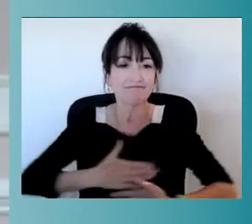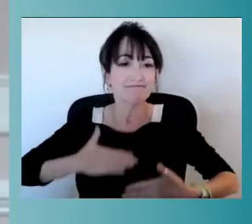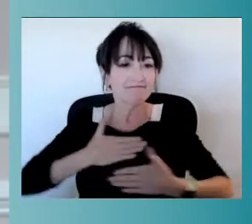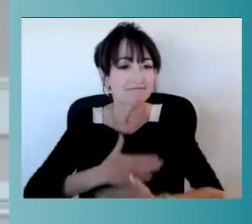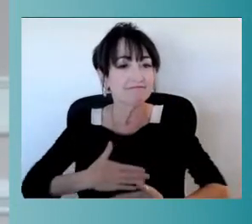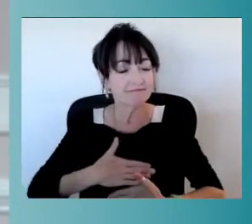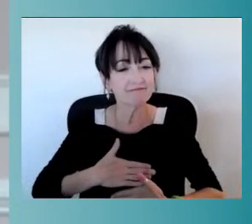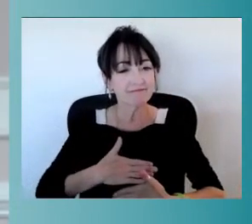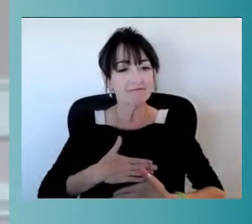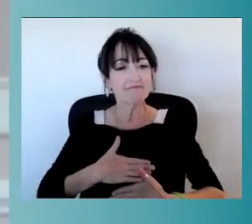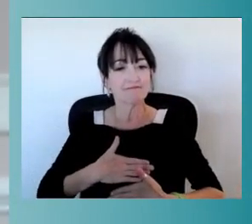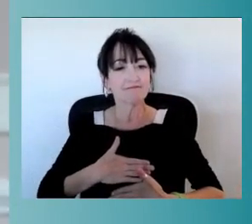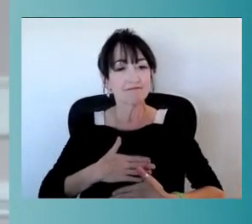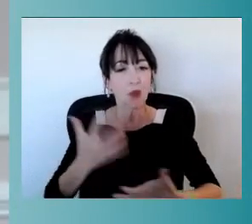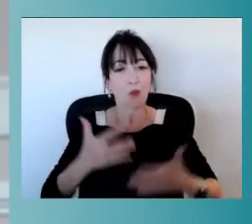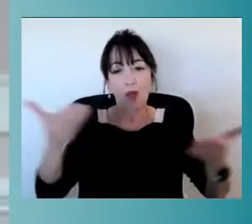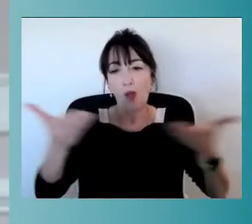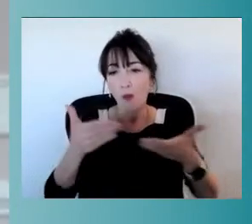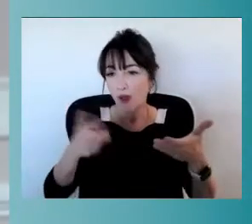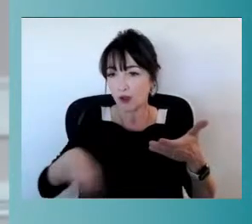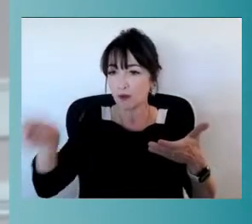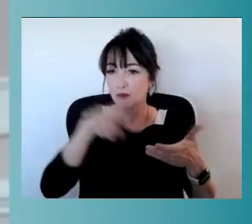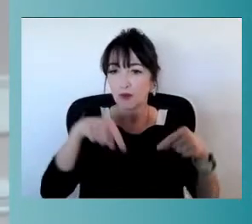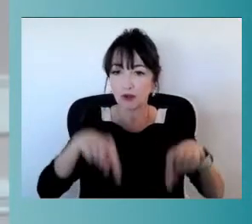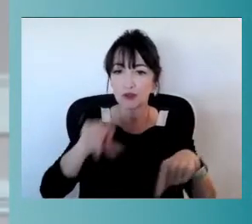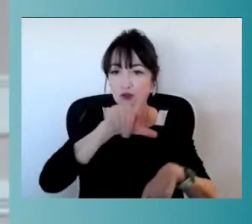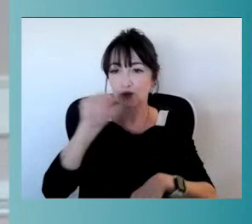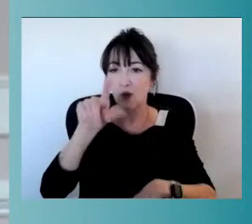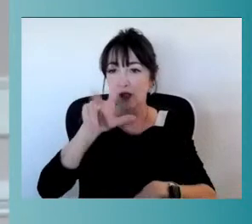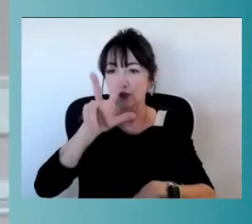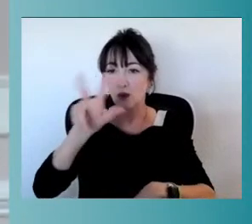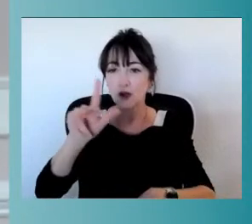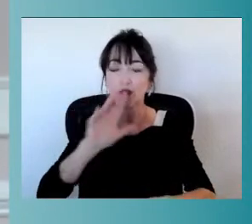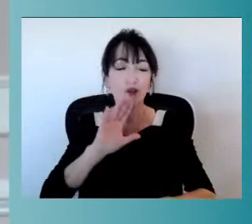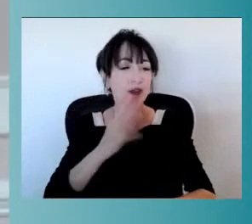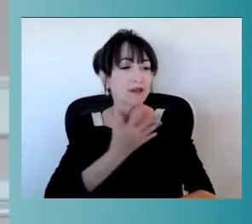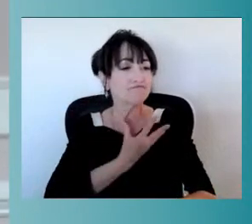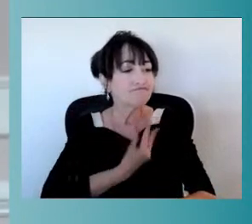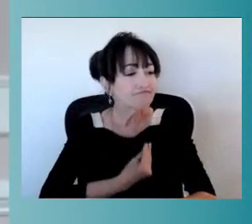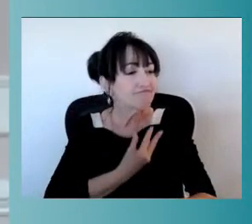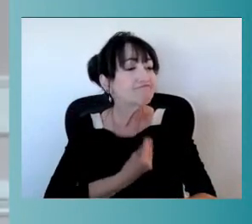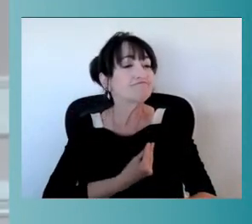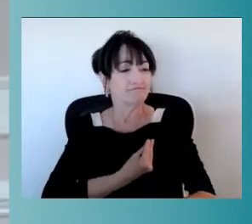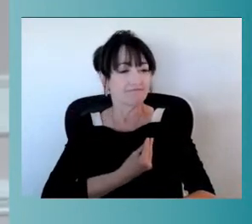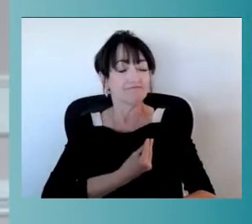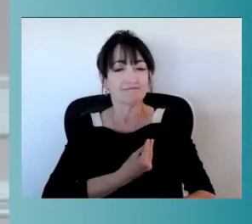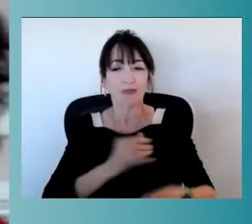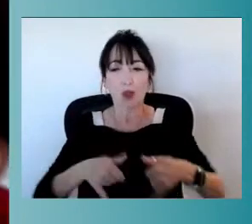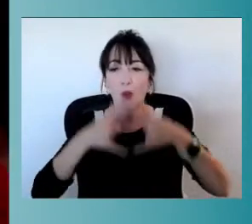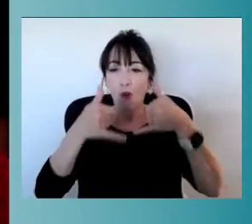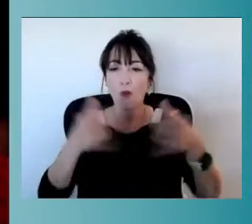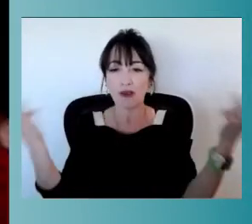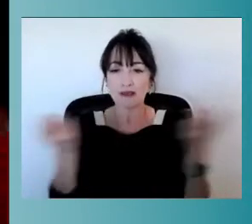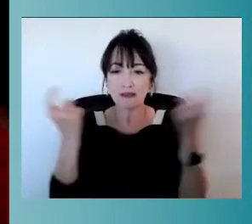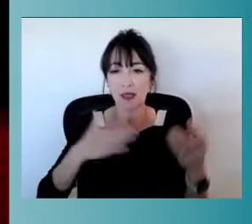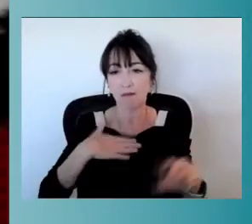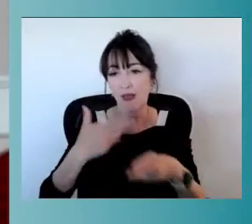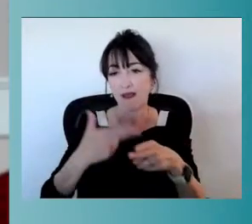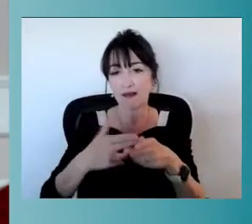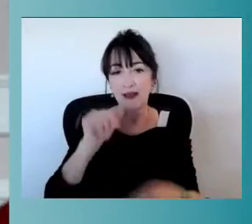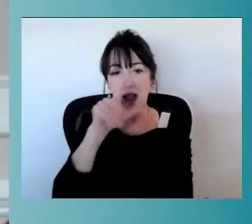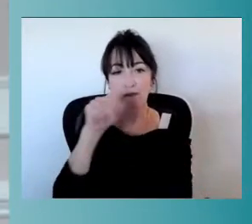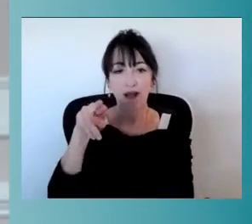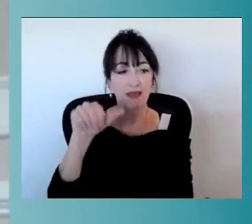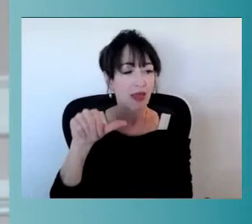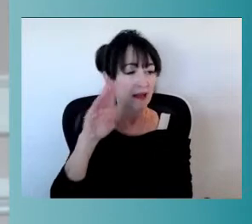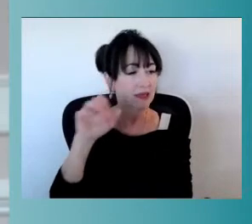my immense pleasure to welcome you all to the 2023 Compassionate Champion Awards ceremony. My name is Alana Berry, and I'm happy to be here